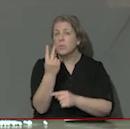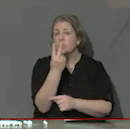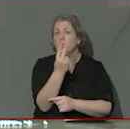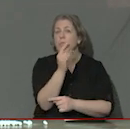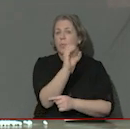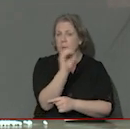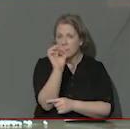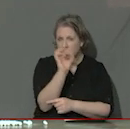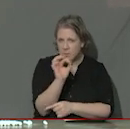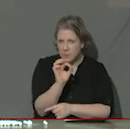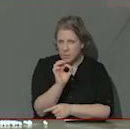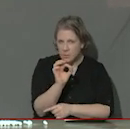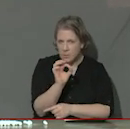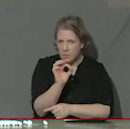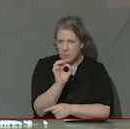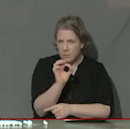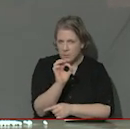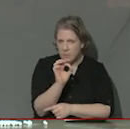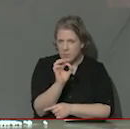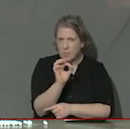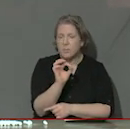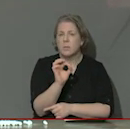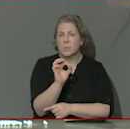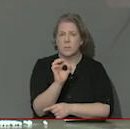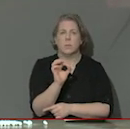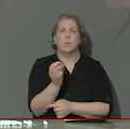220%. All right, and then you get